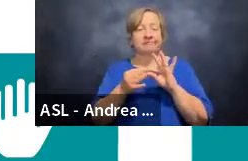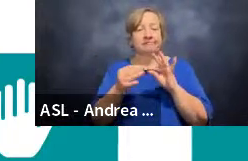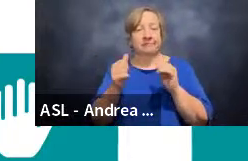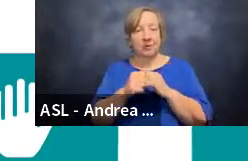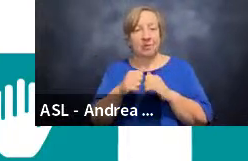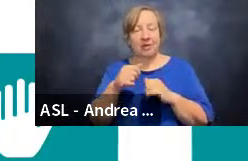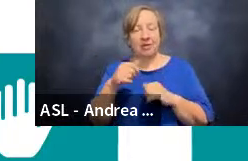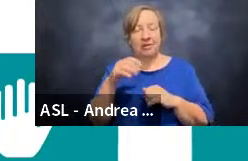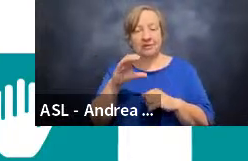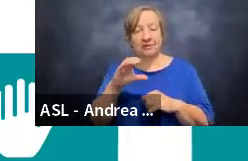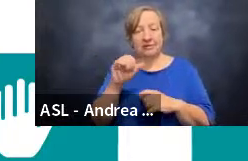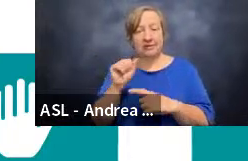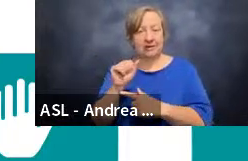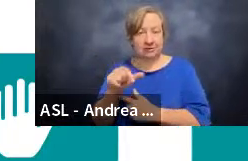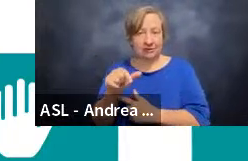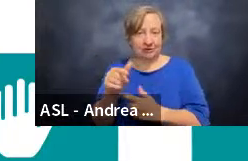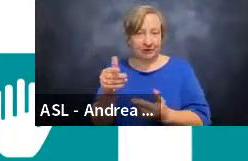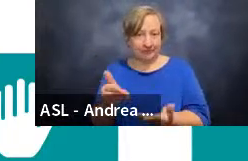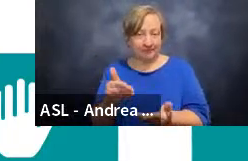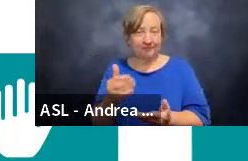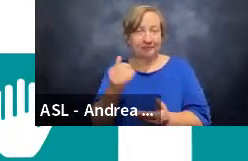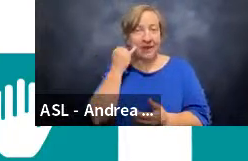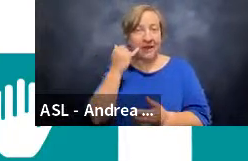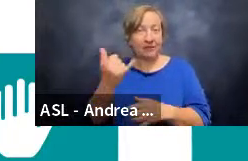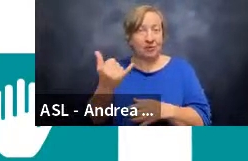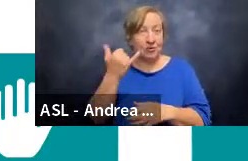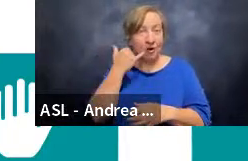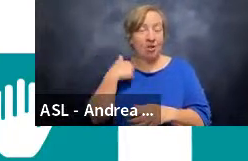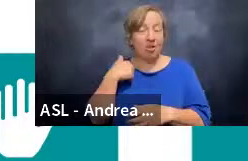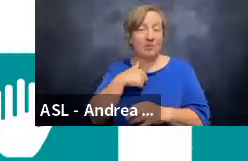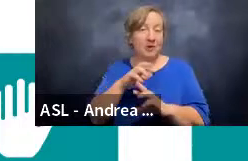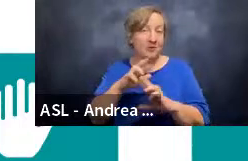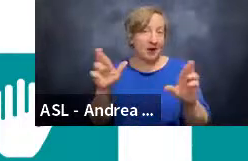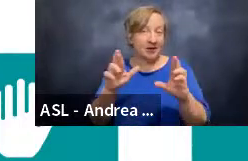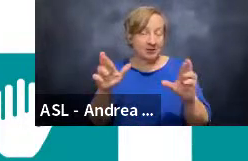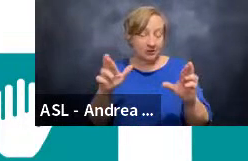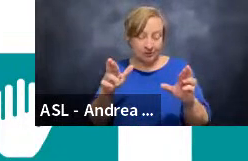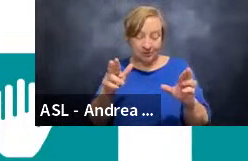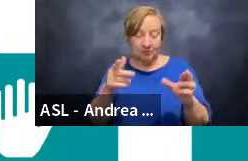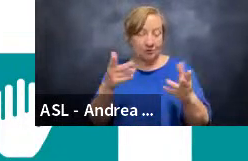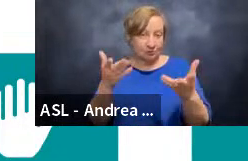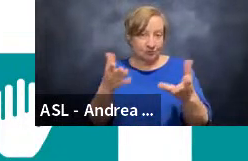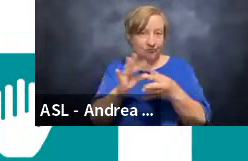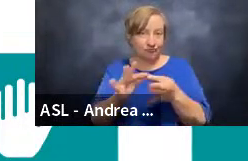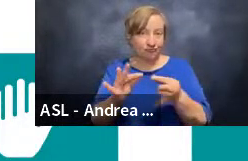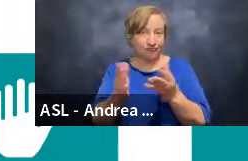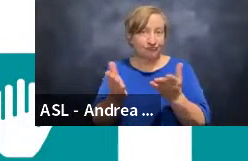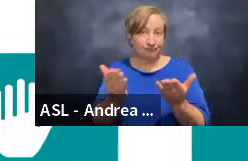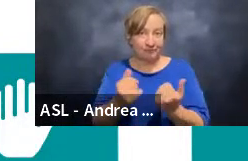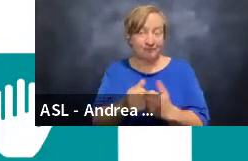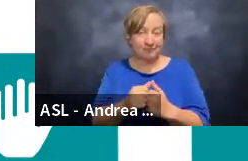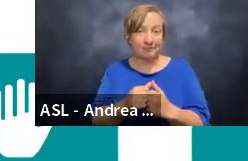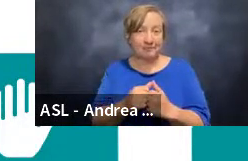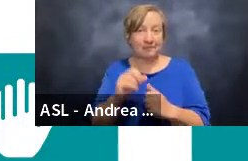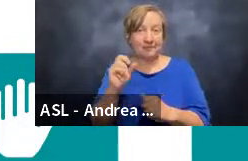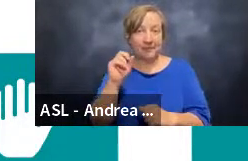if you are calling in, then we're ready to hear from you.